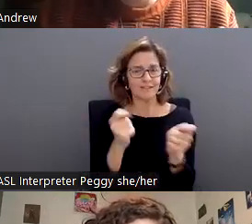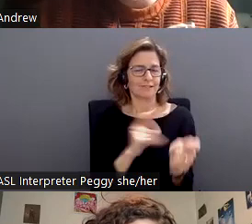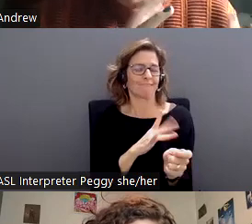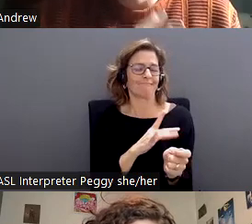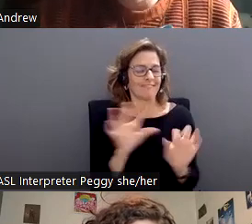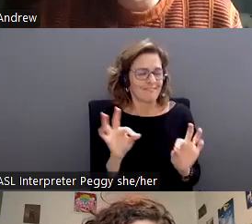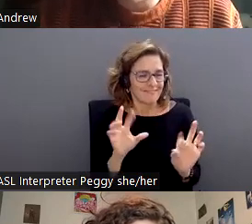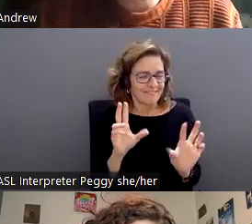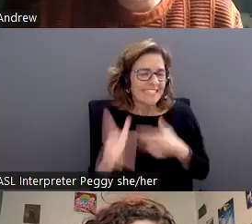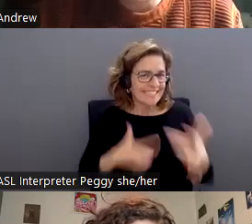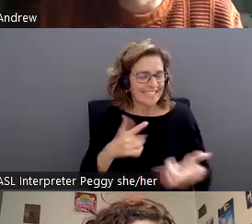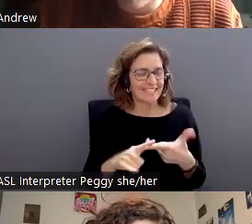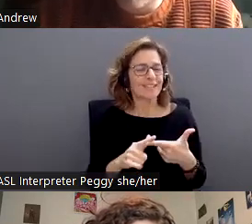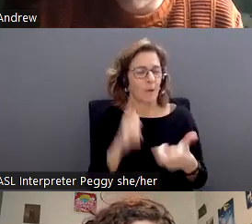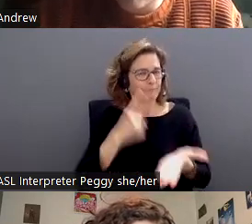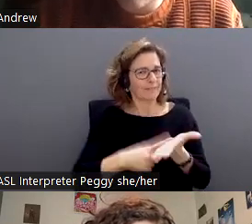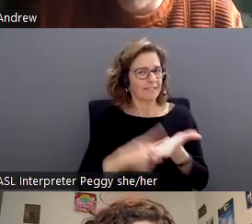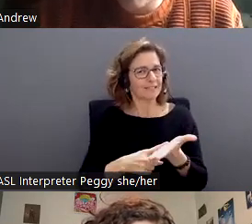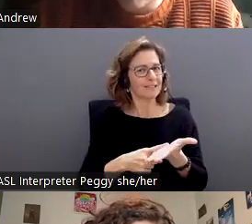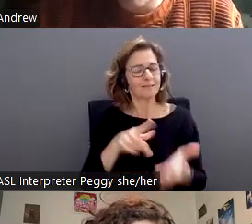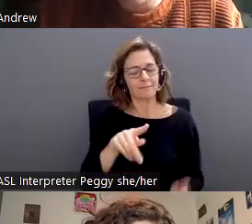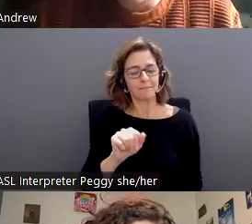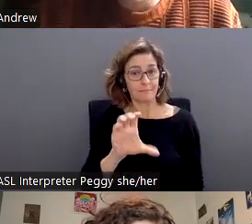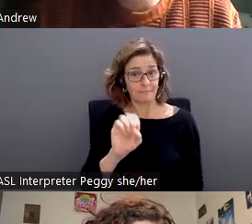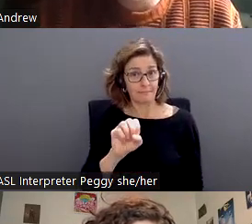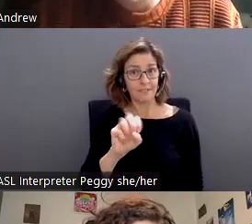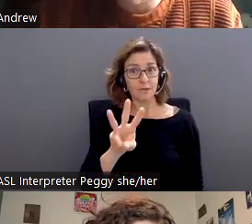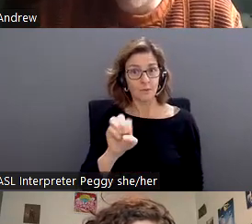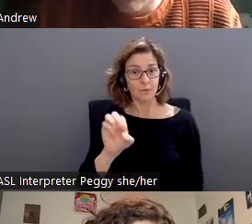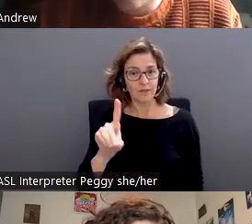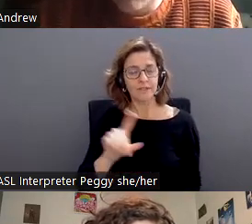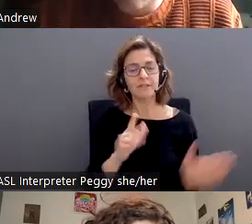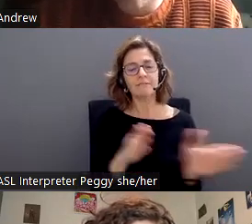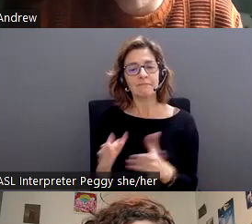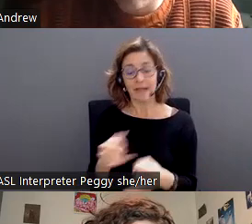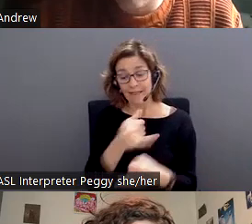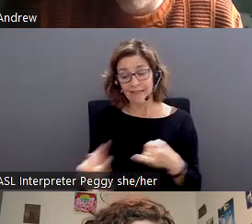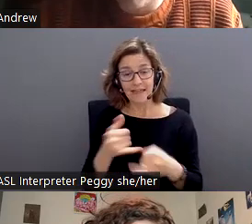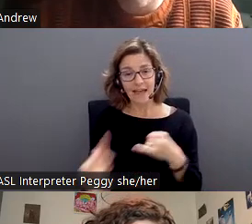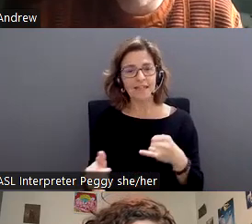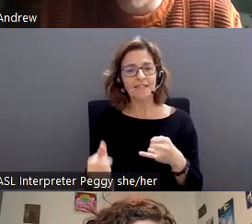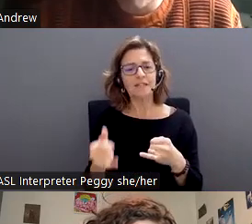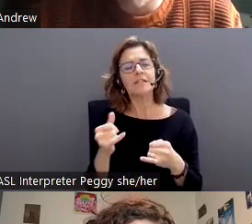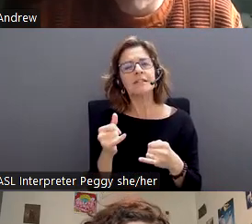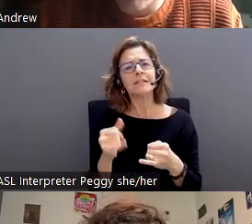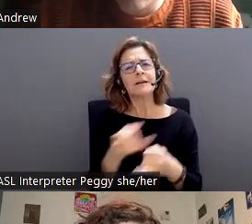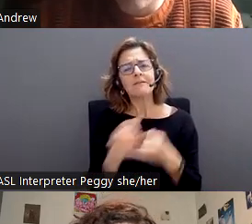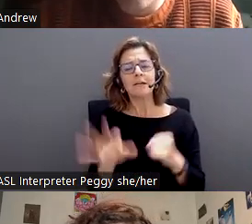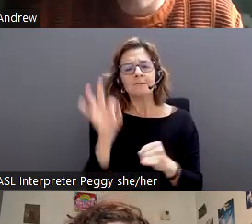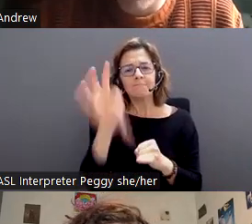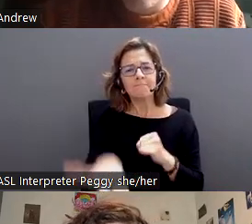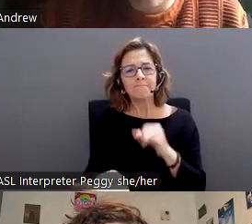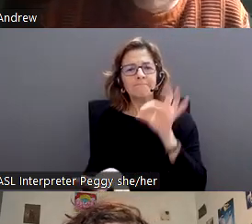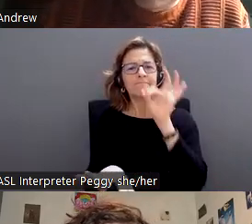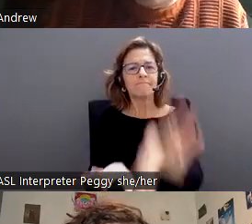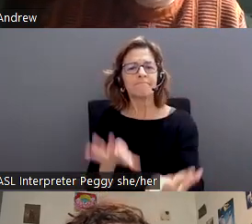by just some main points that we want you to take away, and hopefully make a lot of time for Q&A and any questions that